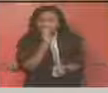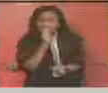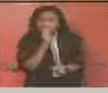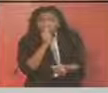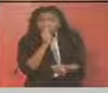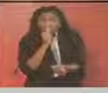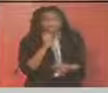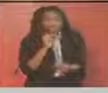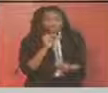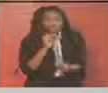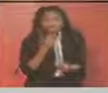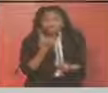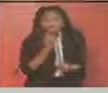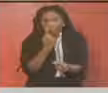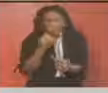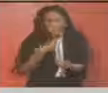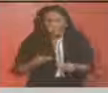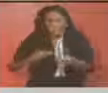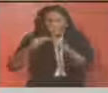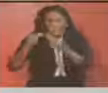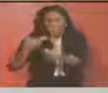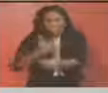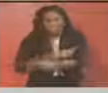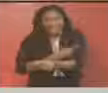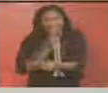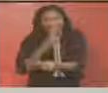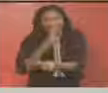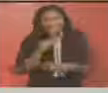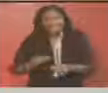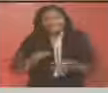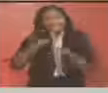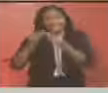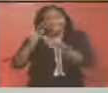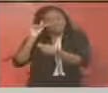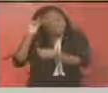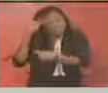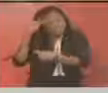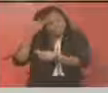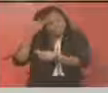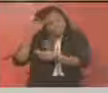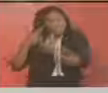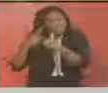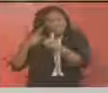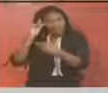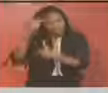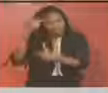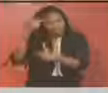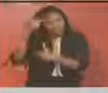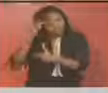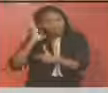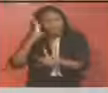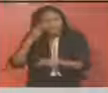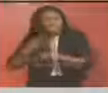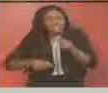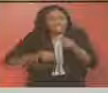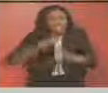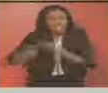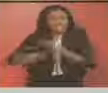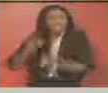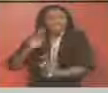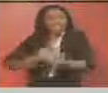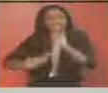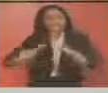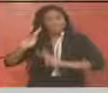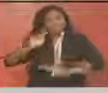with governments. Other approaches are being managed through the CARICOM Secretariat,